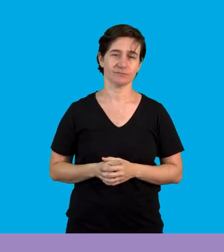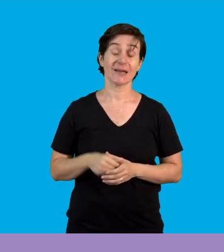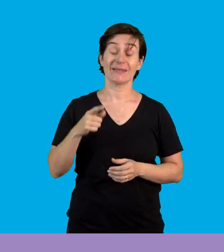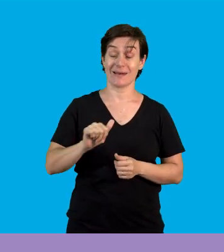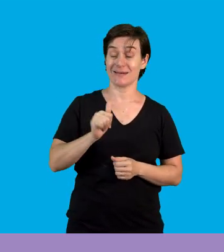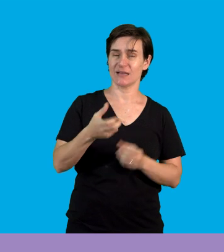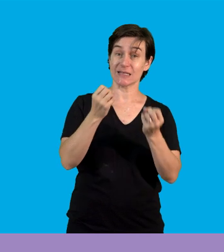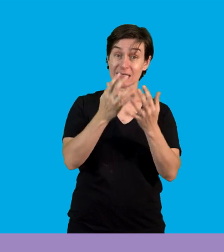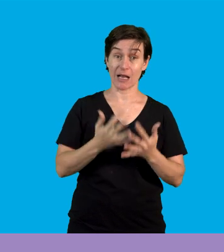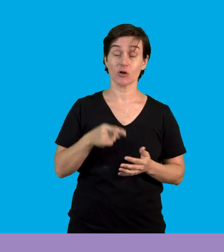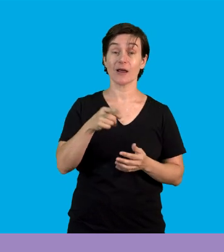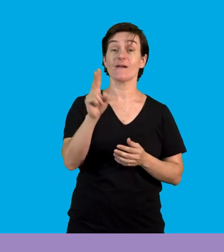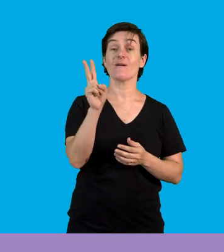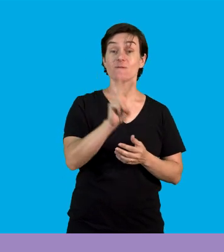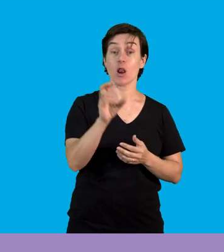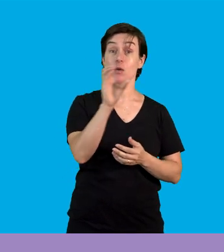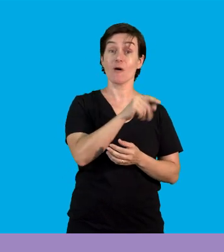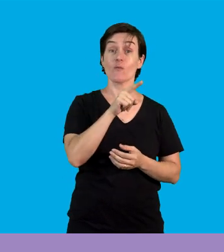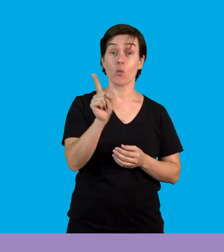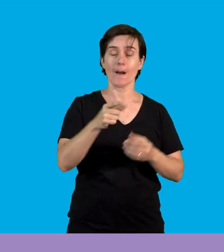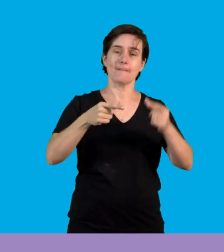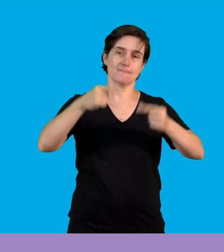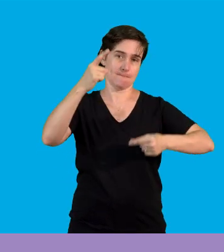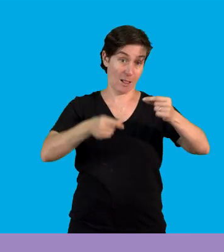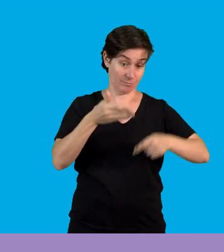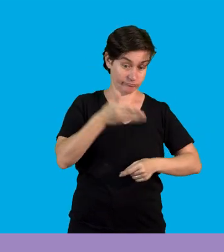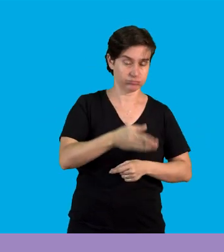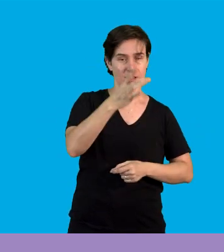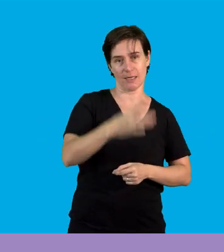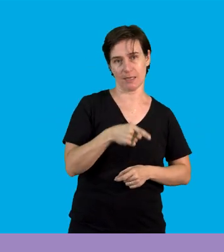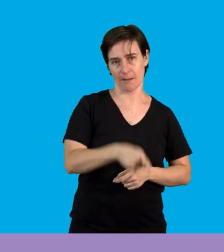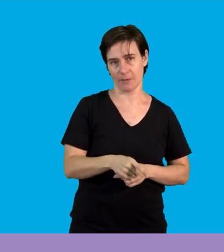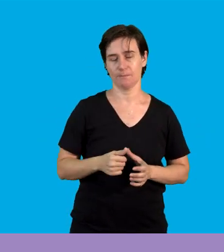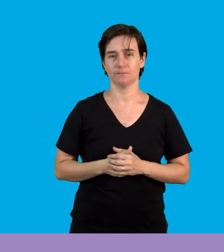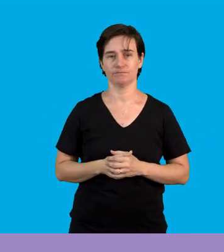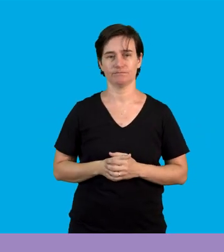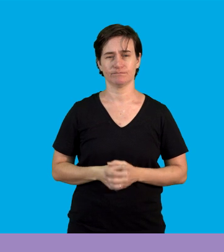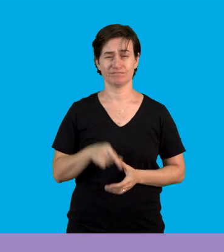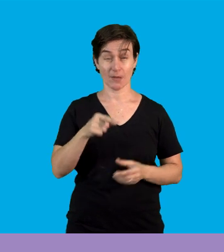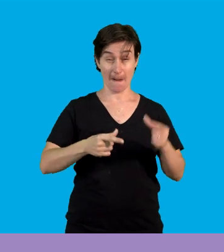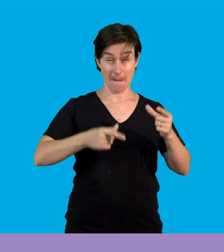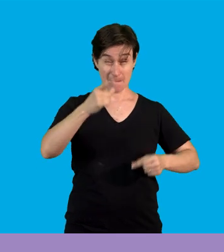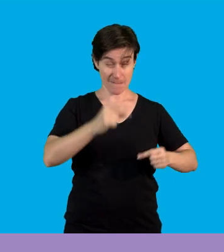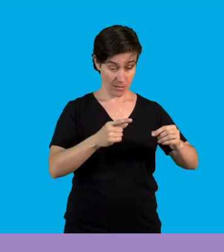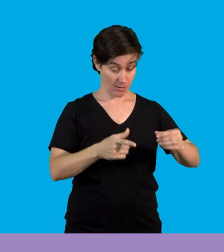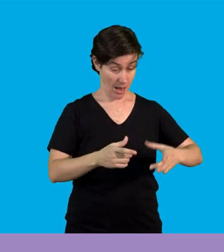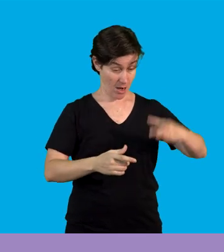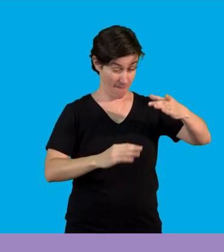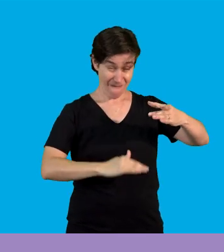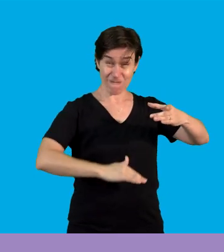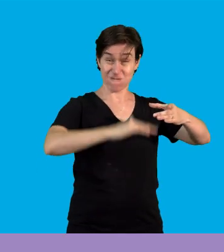And then calculate the volume of the milk inside. So as you can see there, the milk is not